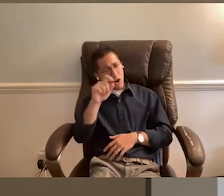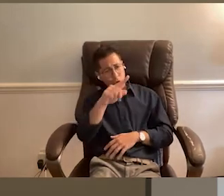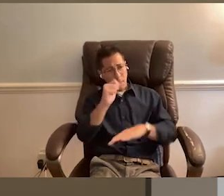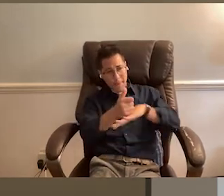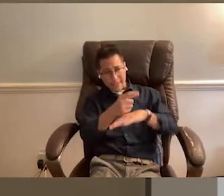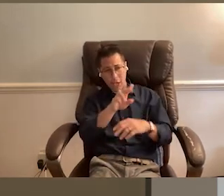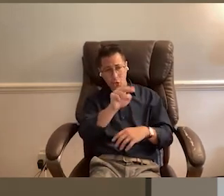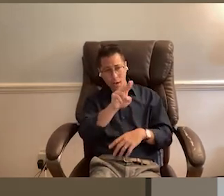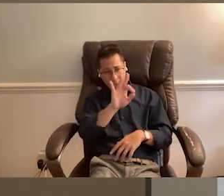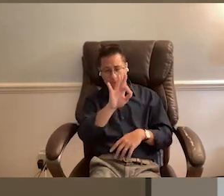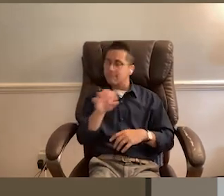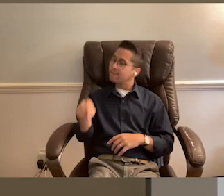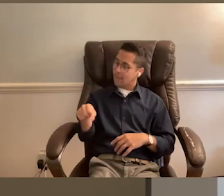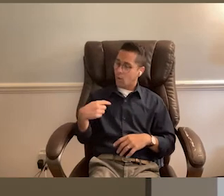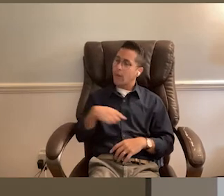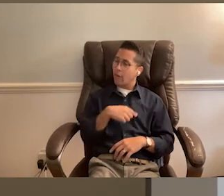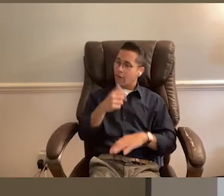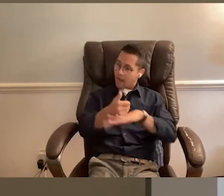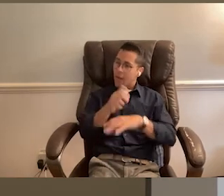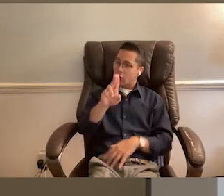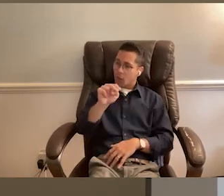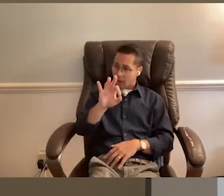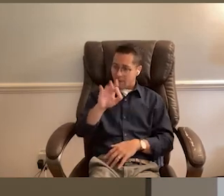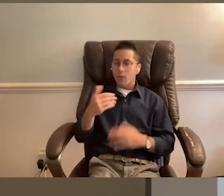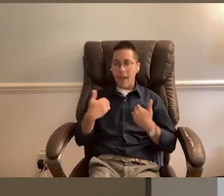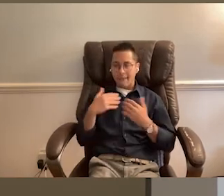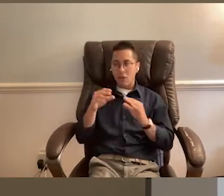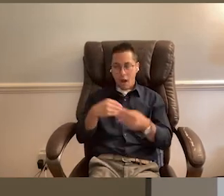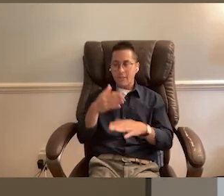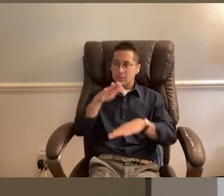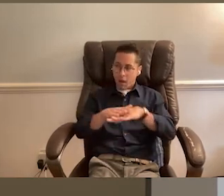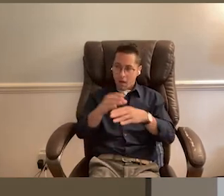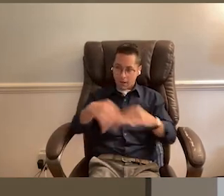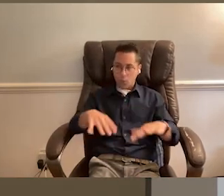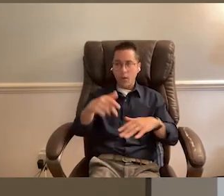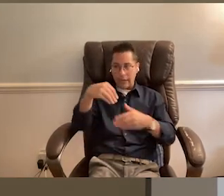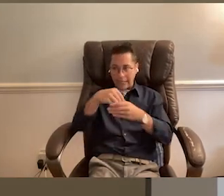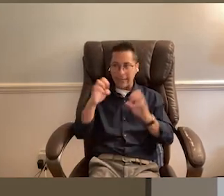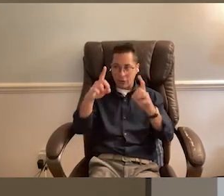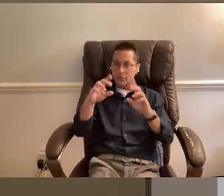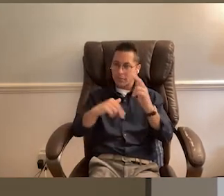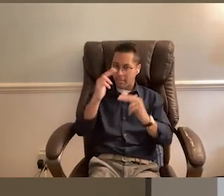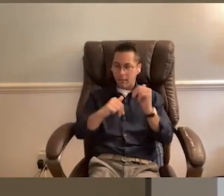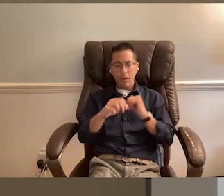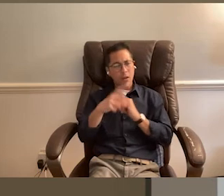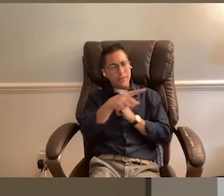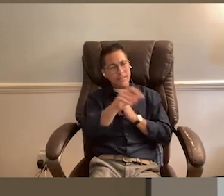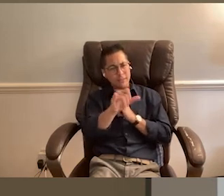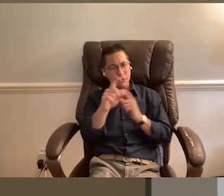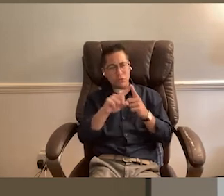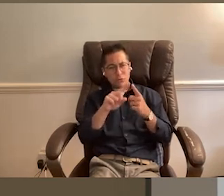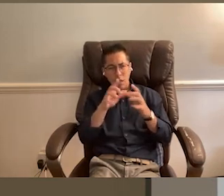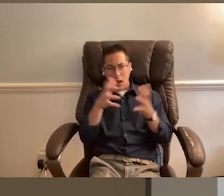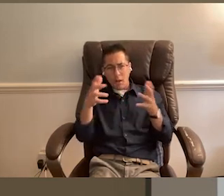feel comfortable getting into the bathtub without mom there? And she said, no, I wouldn't. And I said, well, why not? She's like, well, what if I fall? And I said, okay. So maybe we're gonna get you like